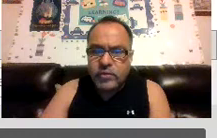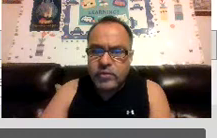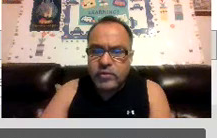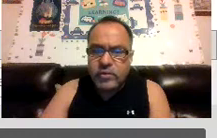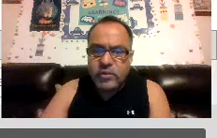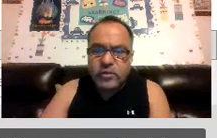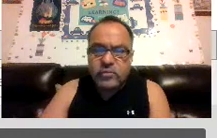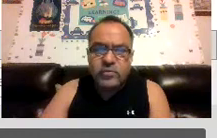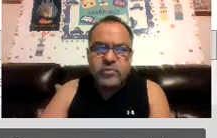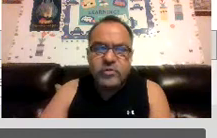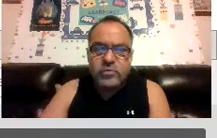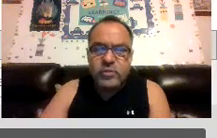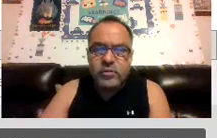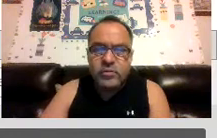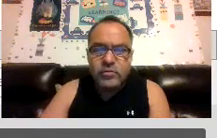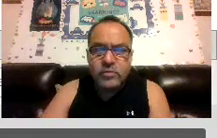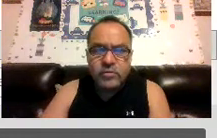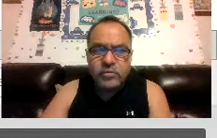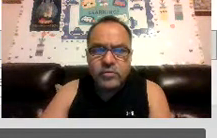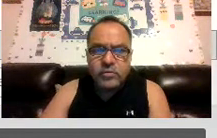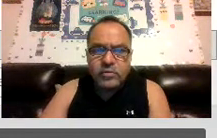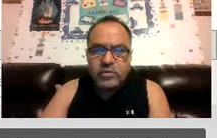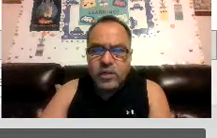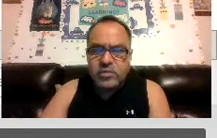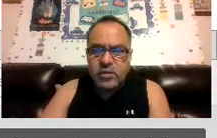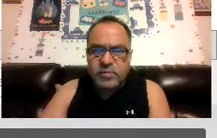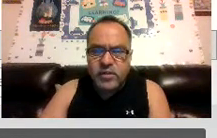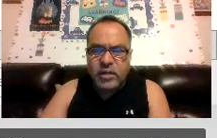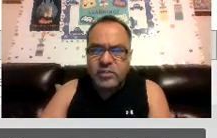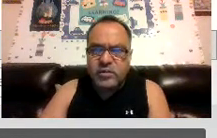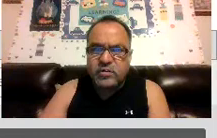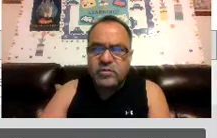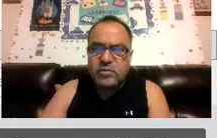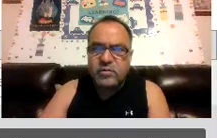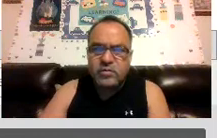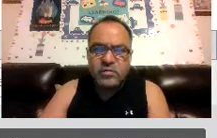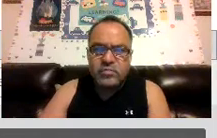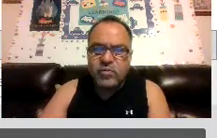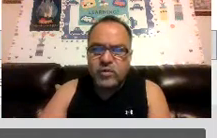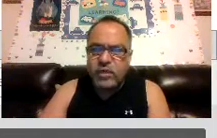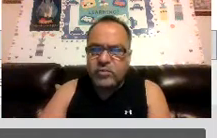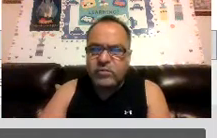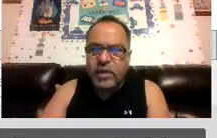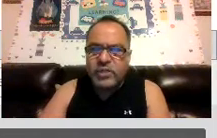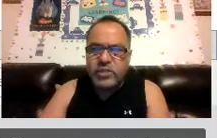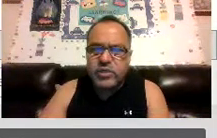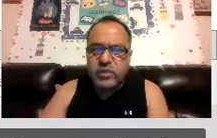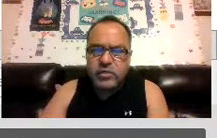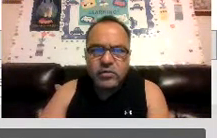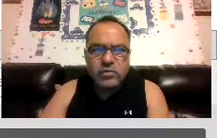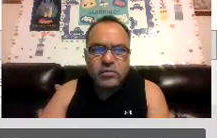A mother, again, with children, kids that are upset at each other, volcanoes and